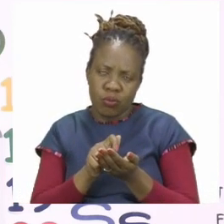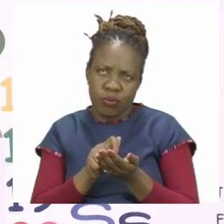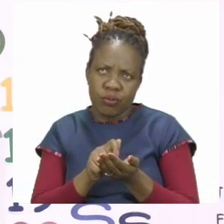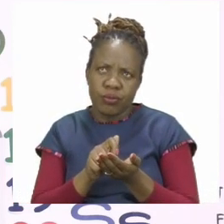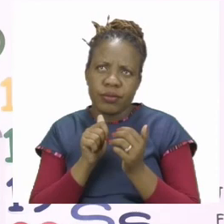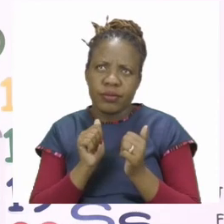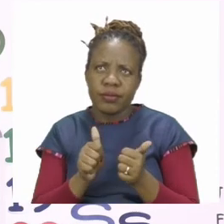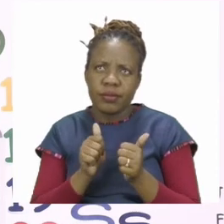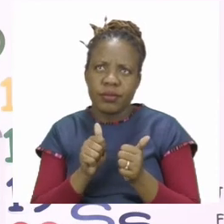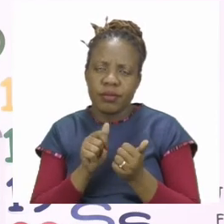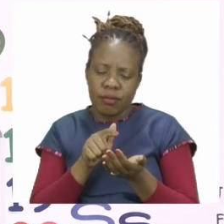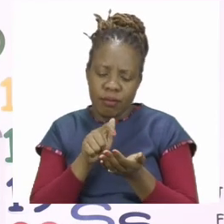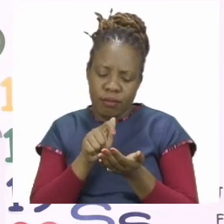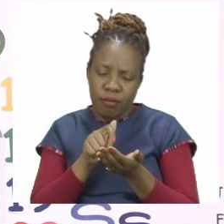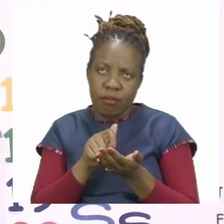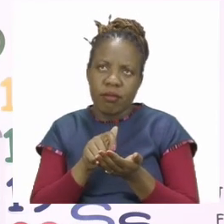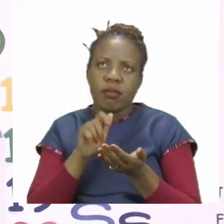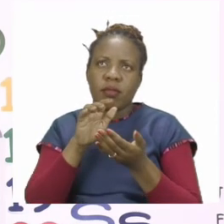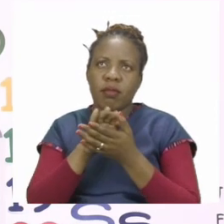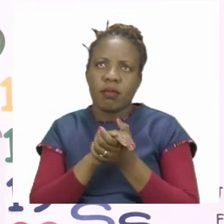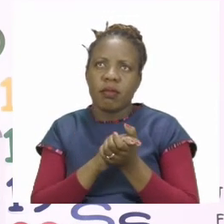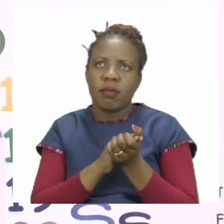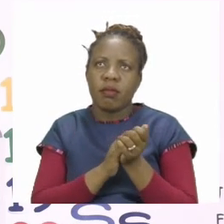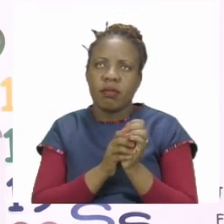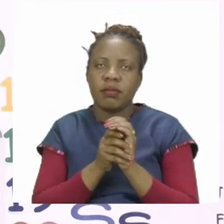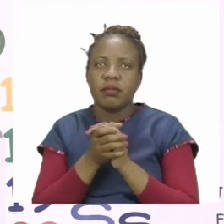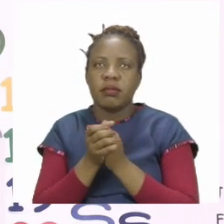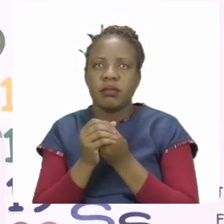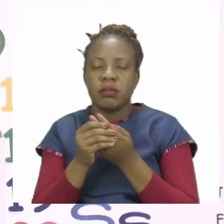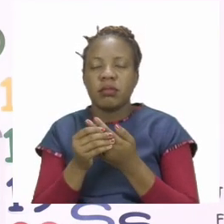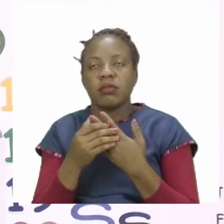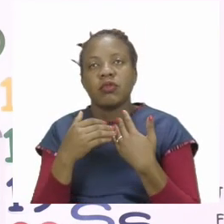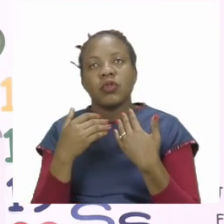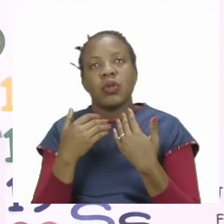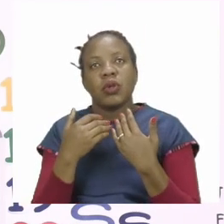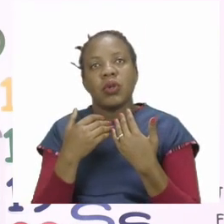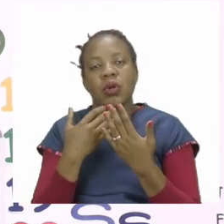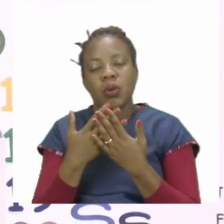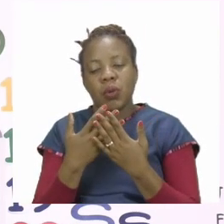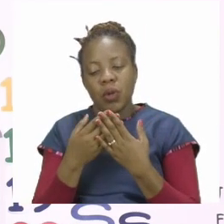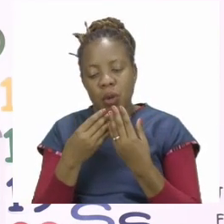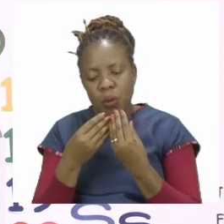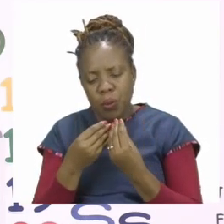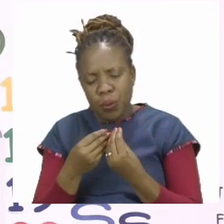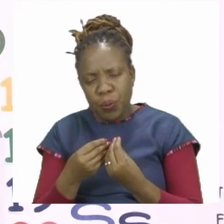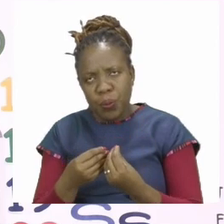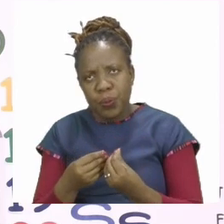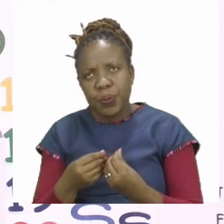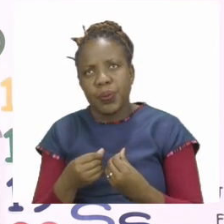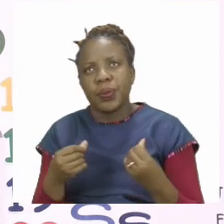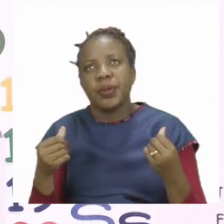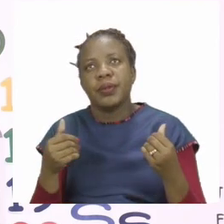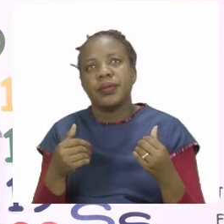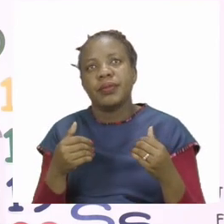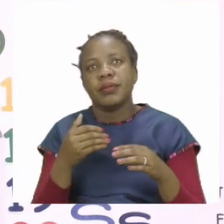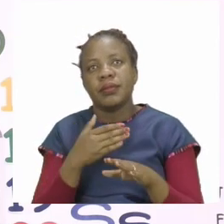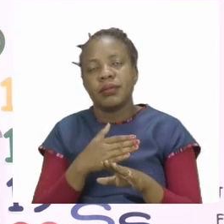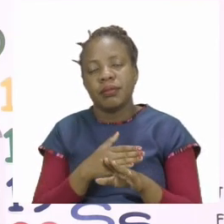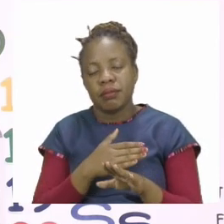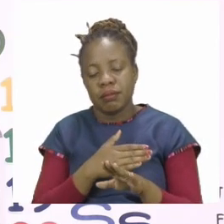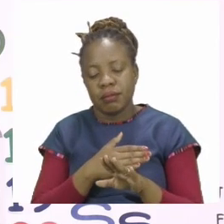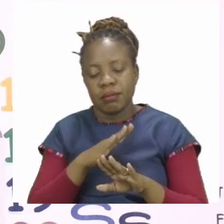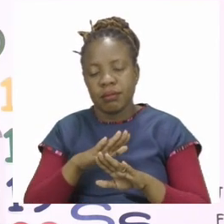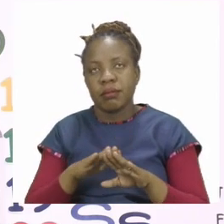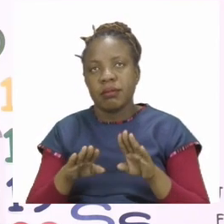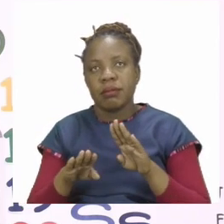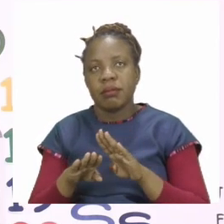your hands, and then also wait for your hands to completely dry before you touch